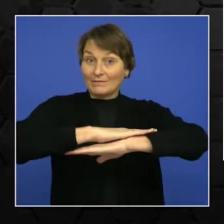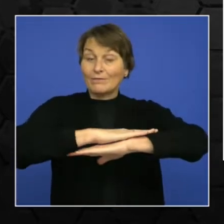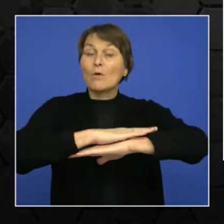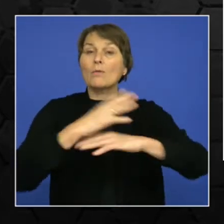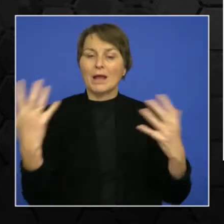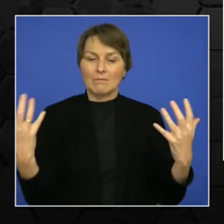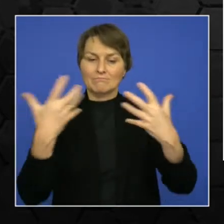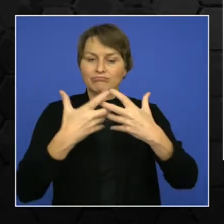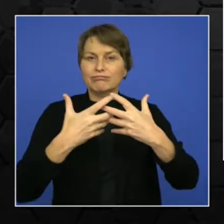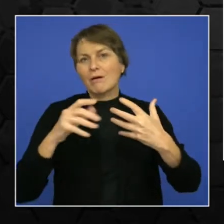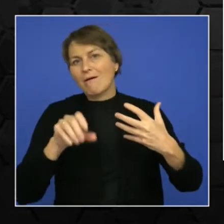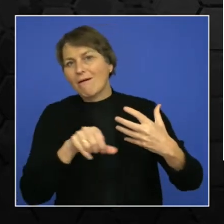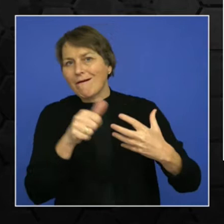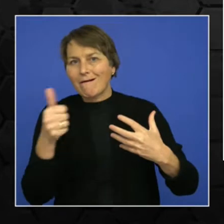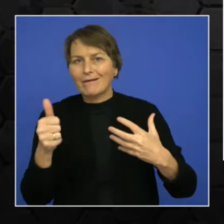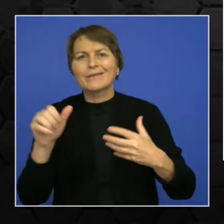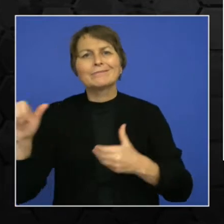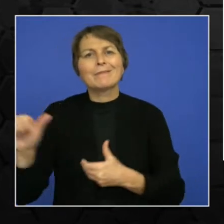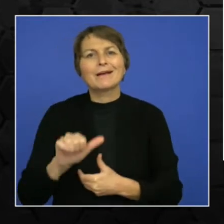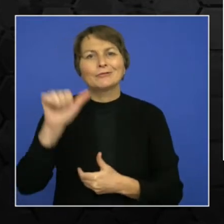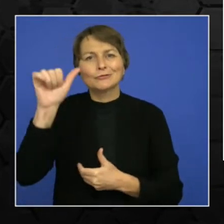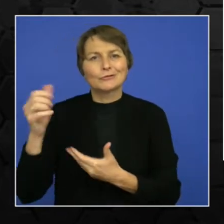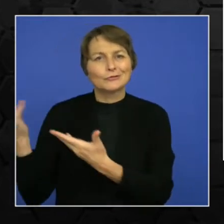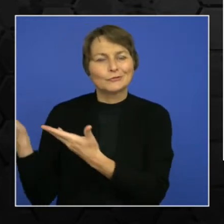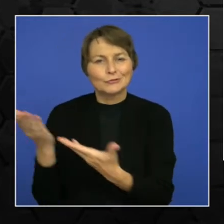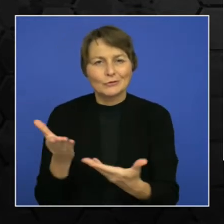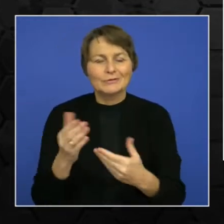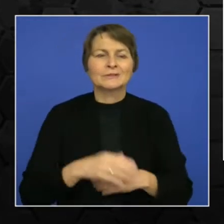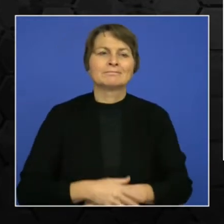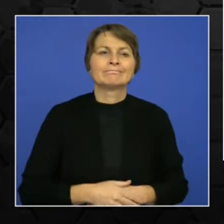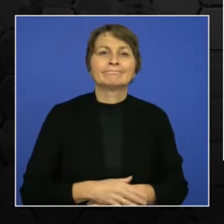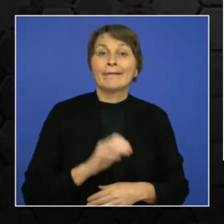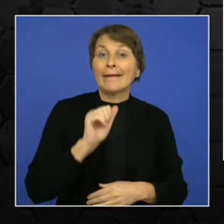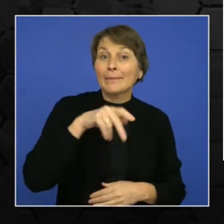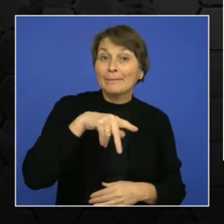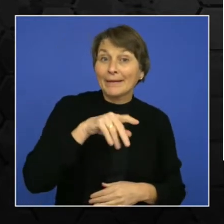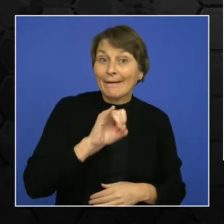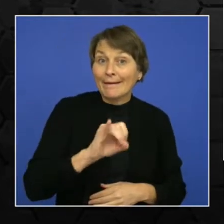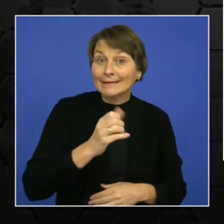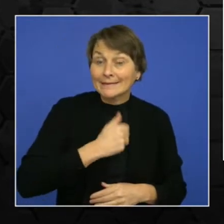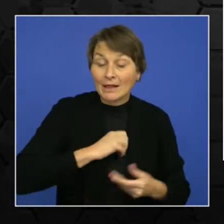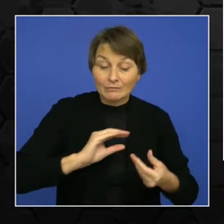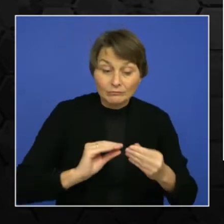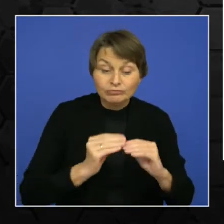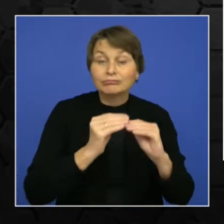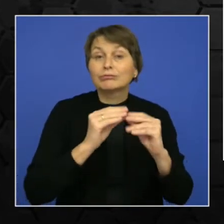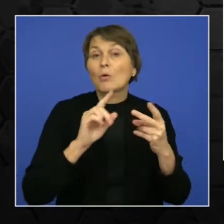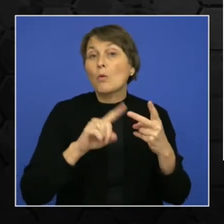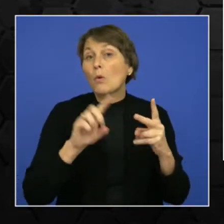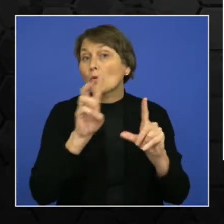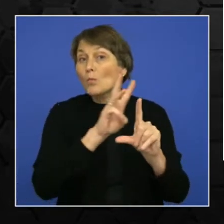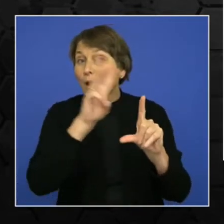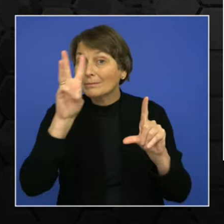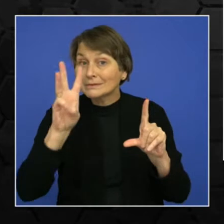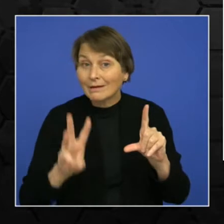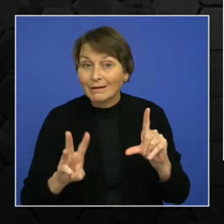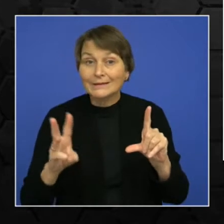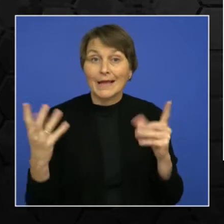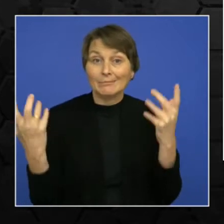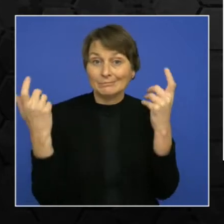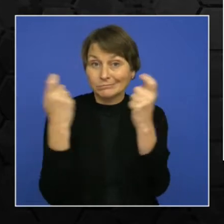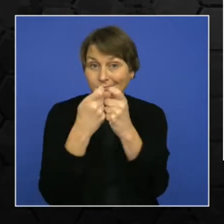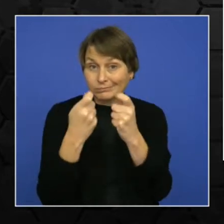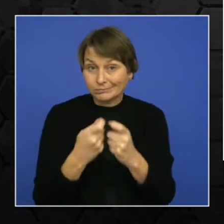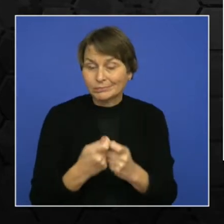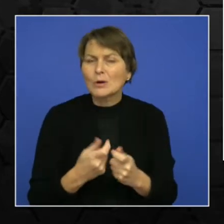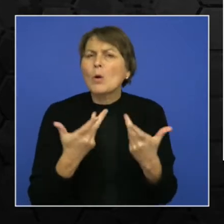database, you can build an APIs, you can build your own API and connect it to your website, or you can also go ahead and build your